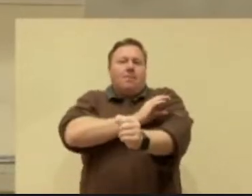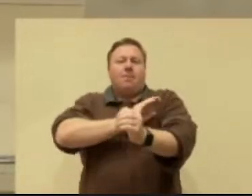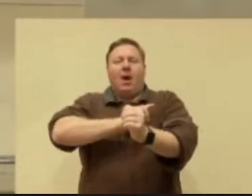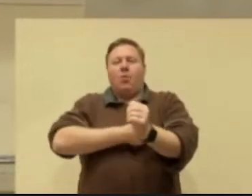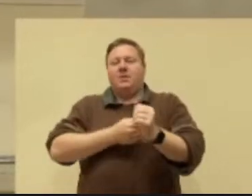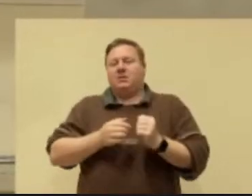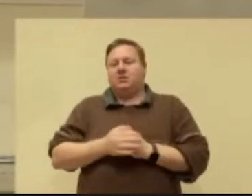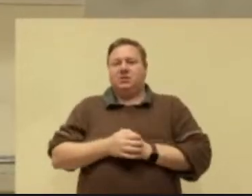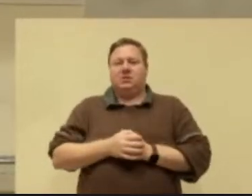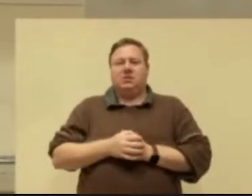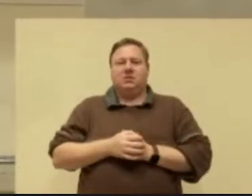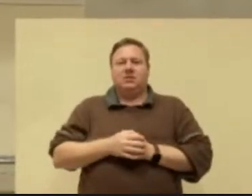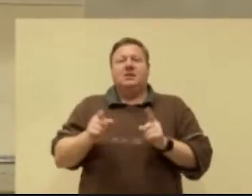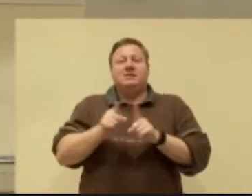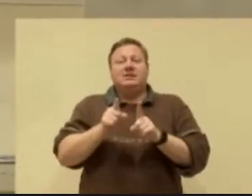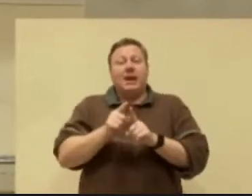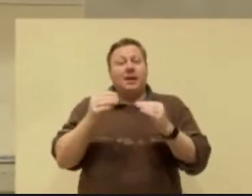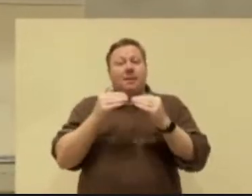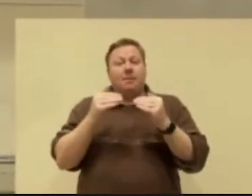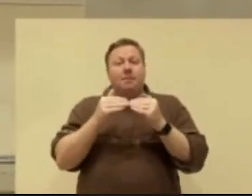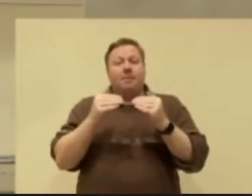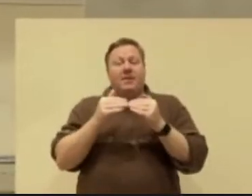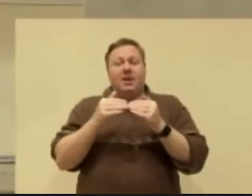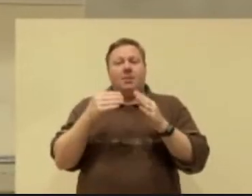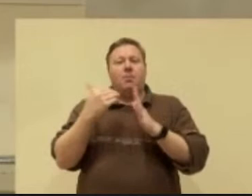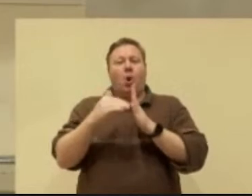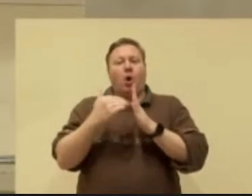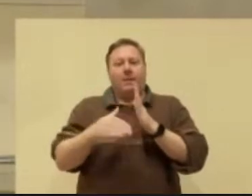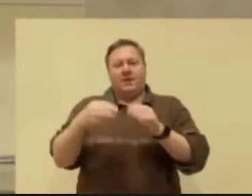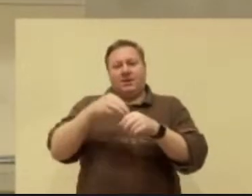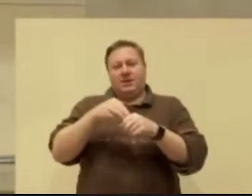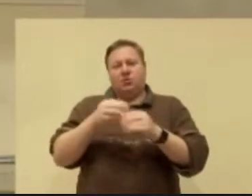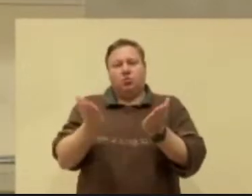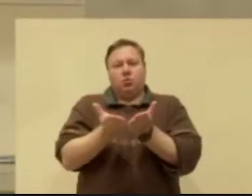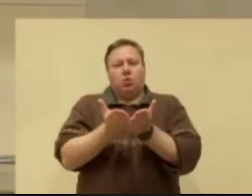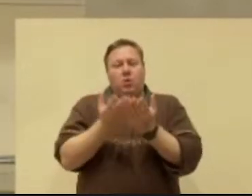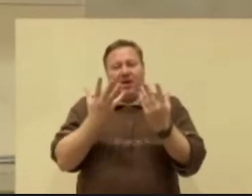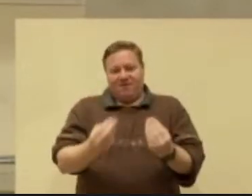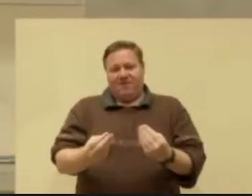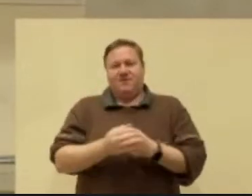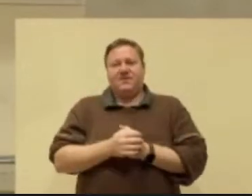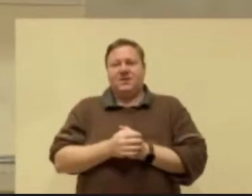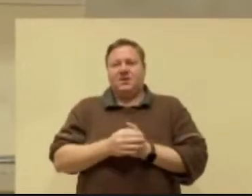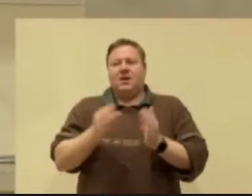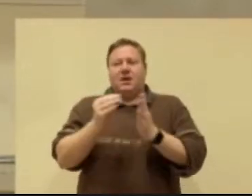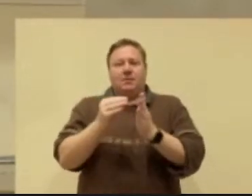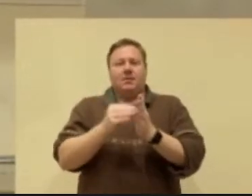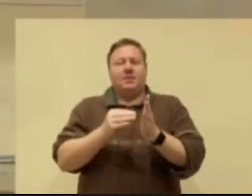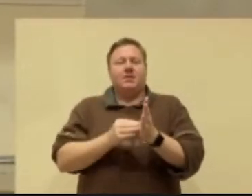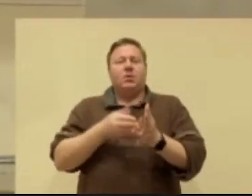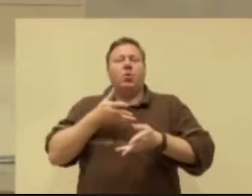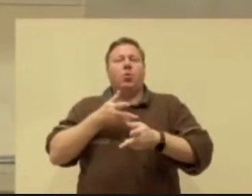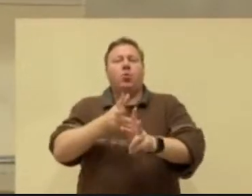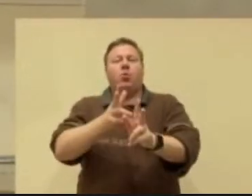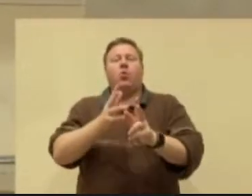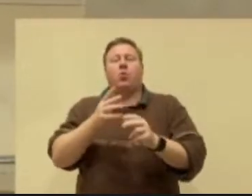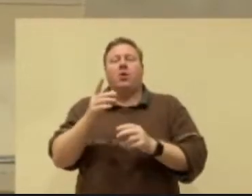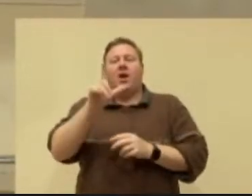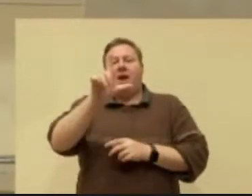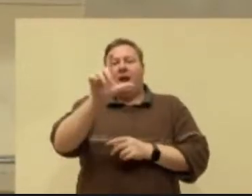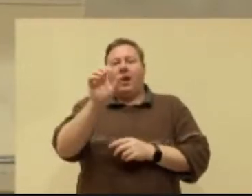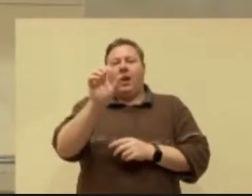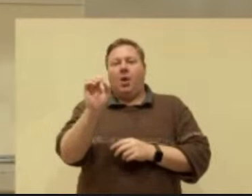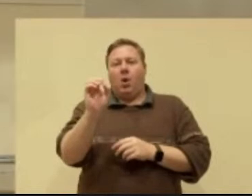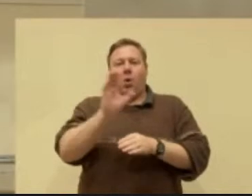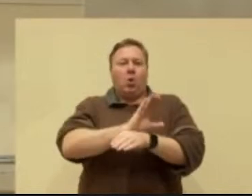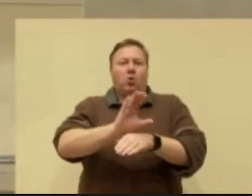in schools and these one are also implemented through the lo curriculum the department